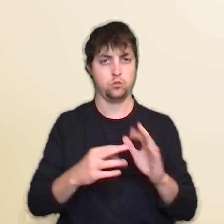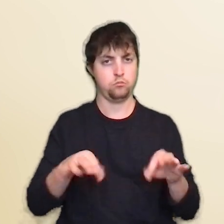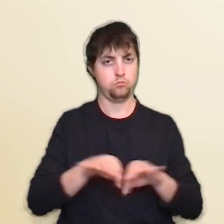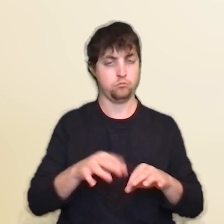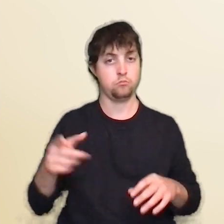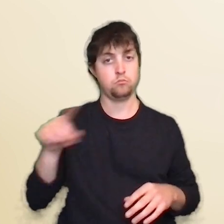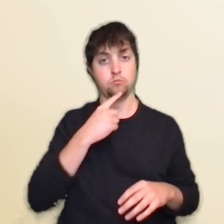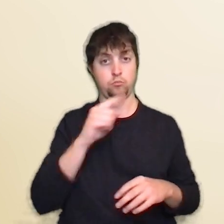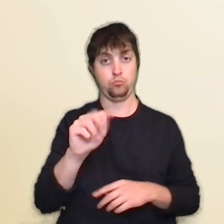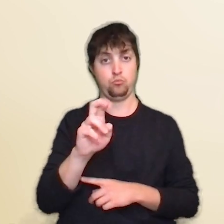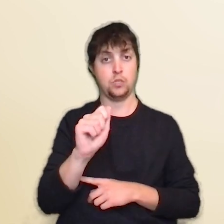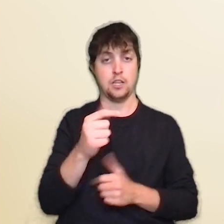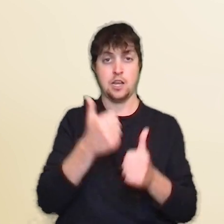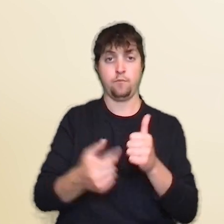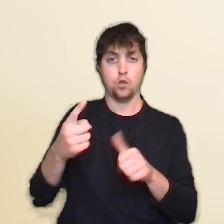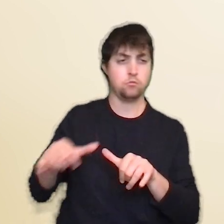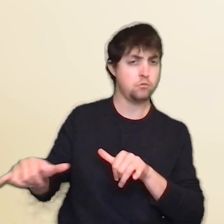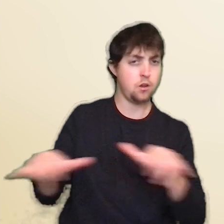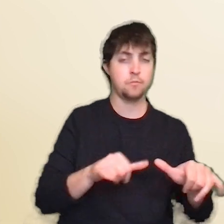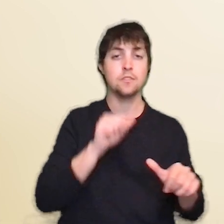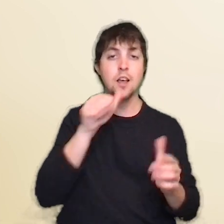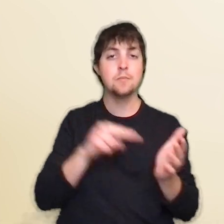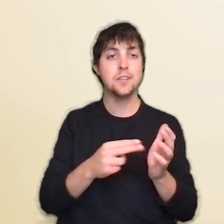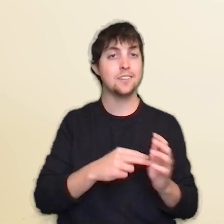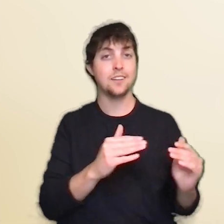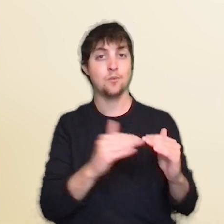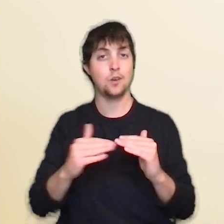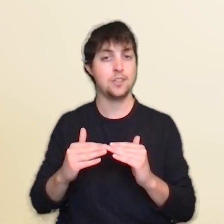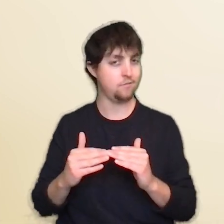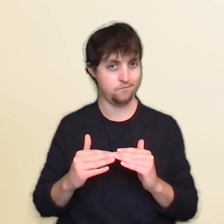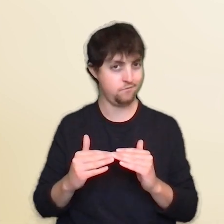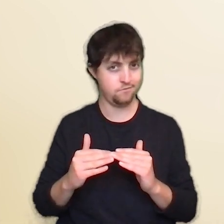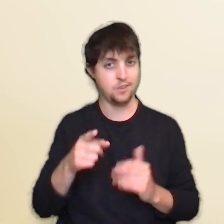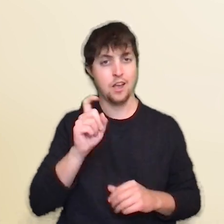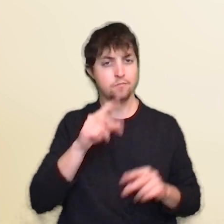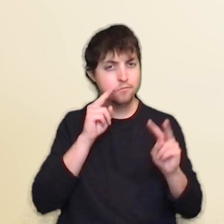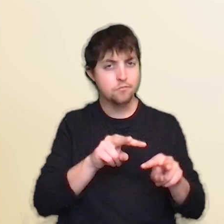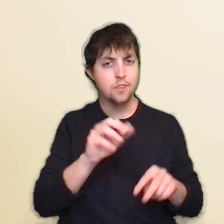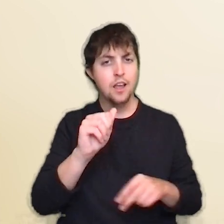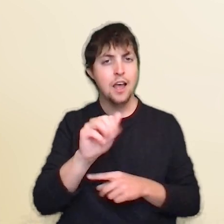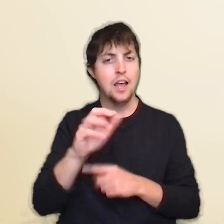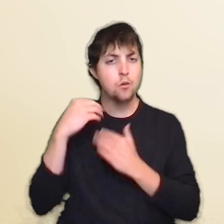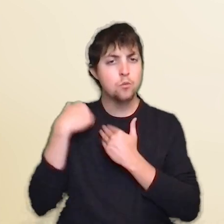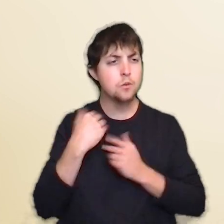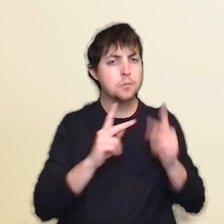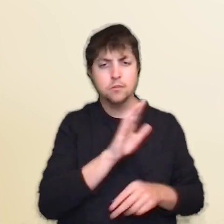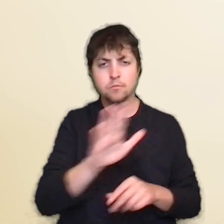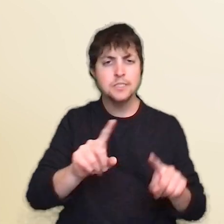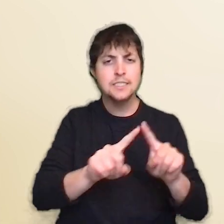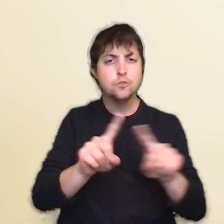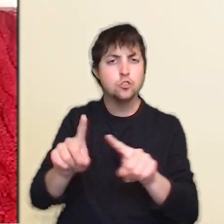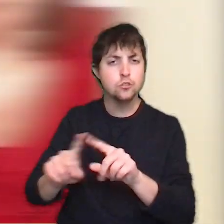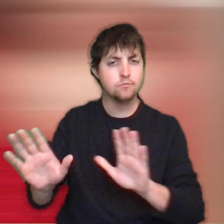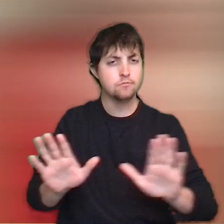comment or rule. It said, treating everybody the same does not get equality. You have to take into account people's